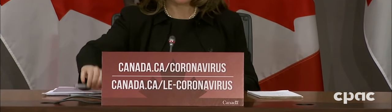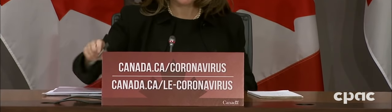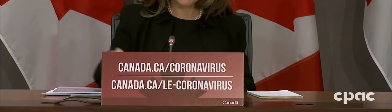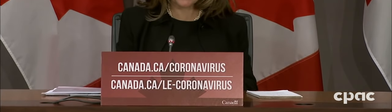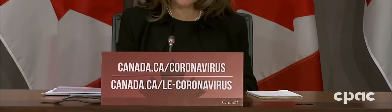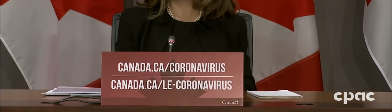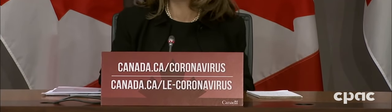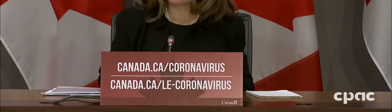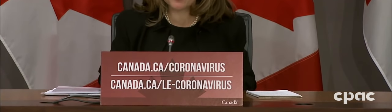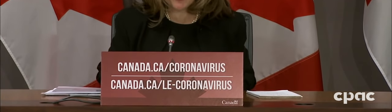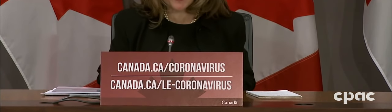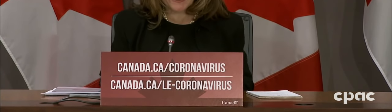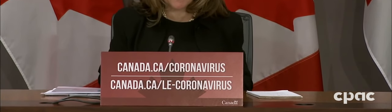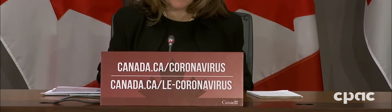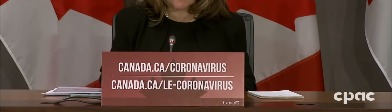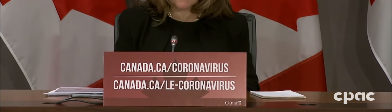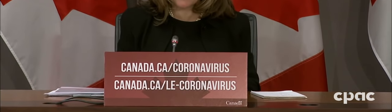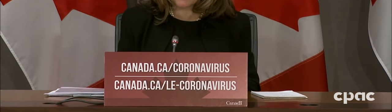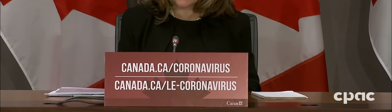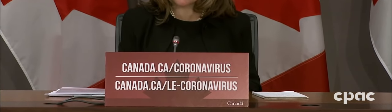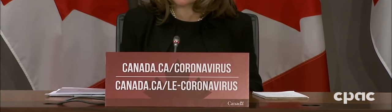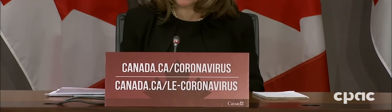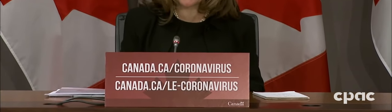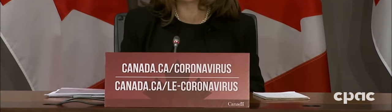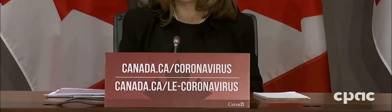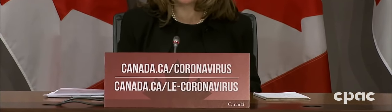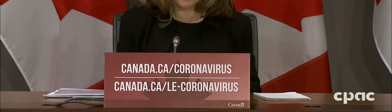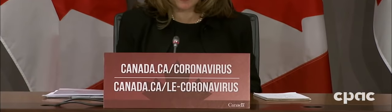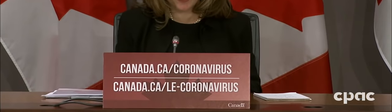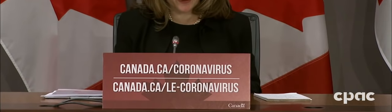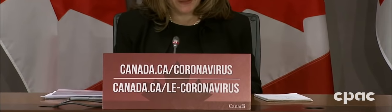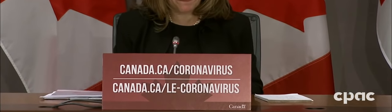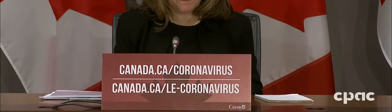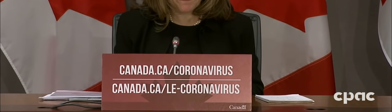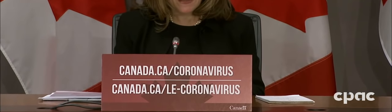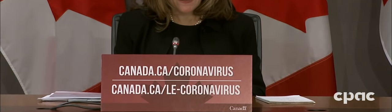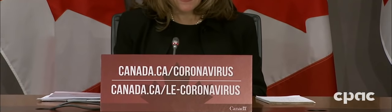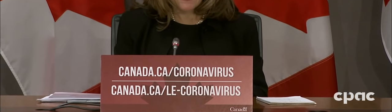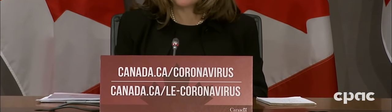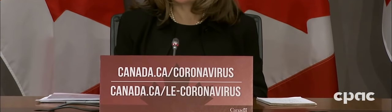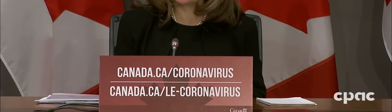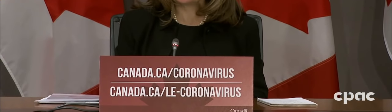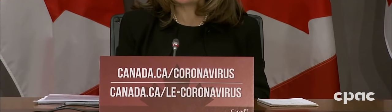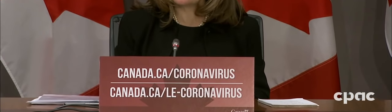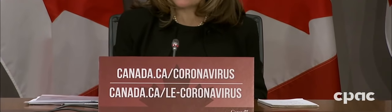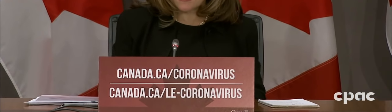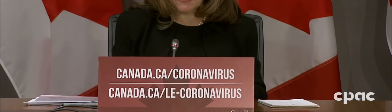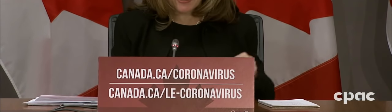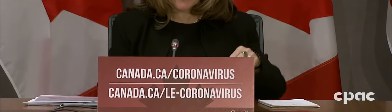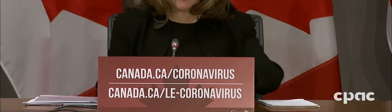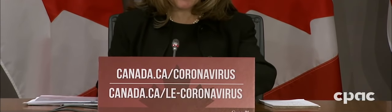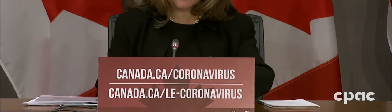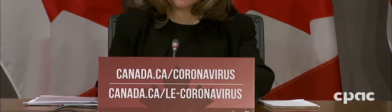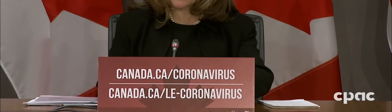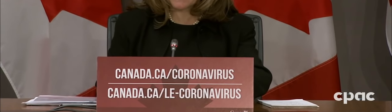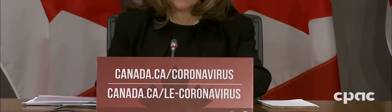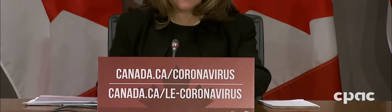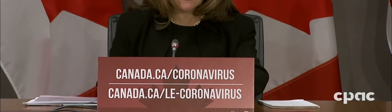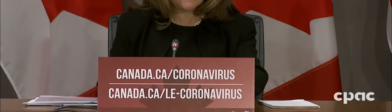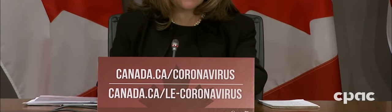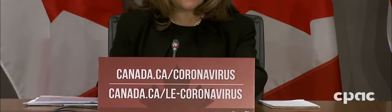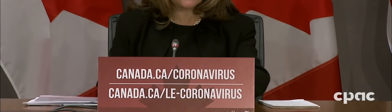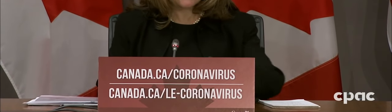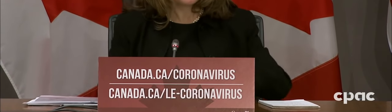OK. Bonjour et merci de vous être joint à nous aujourd'hui. I know that this is a special time of year for